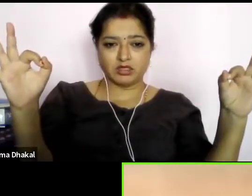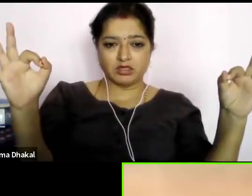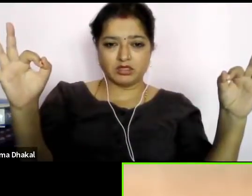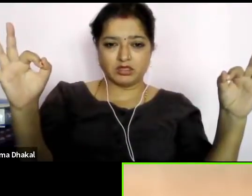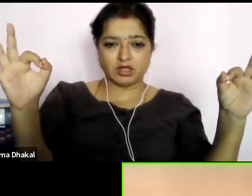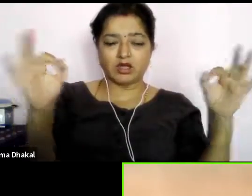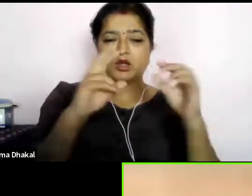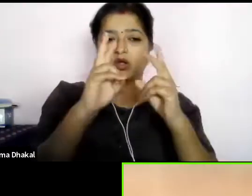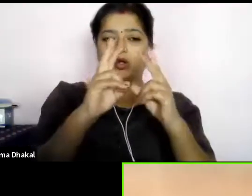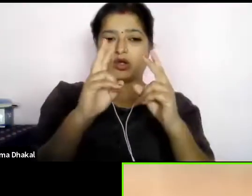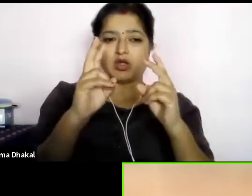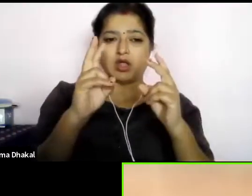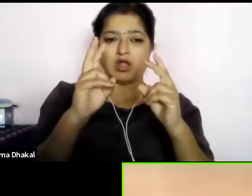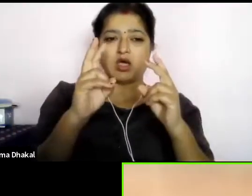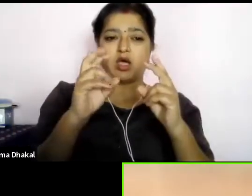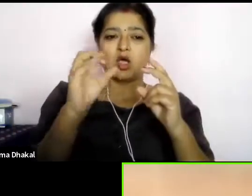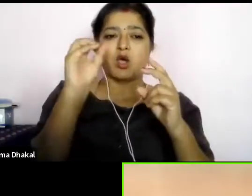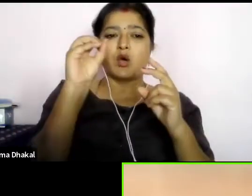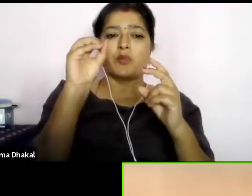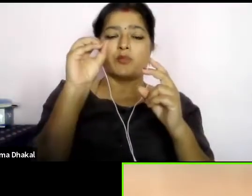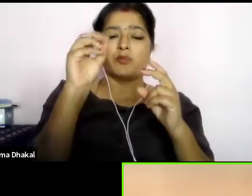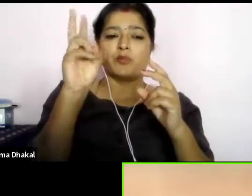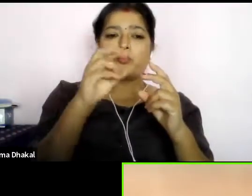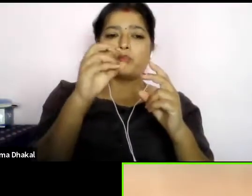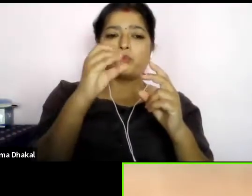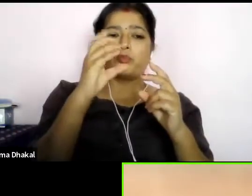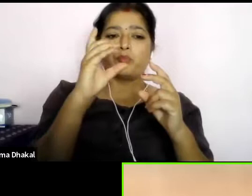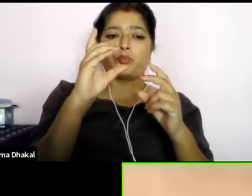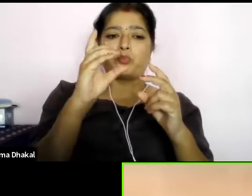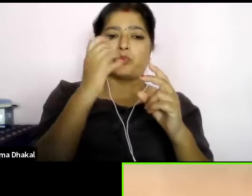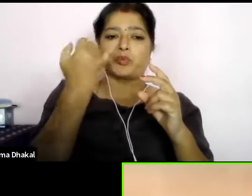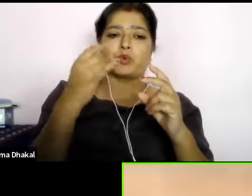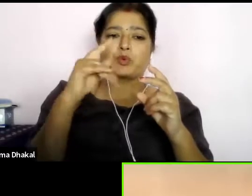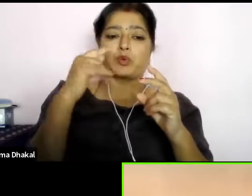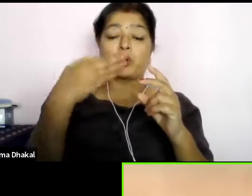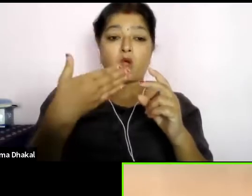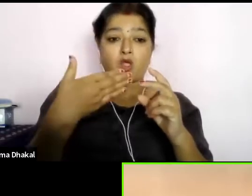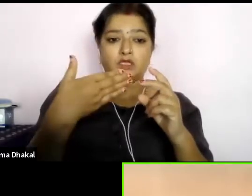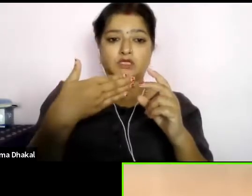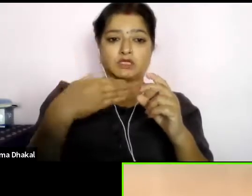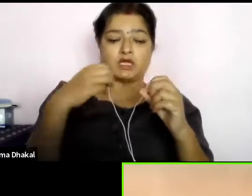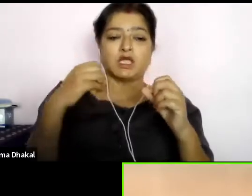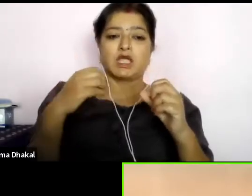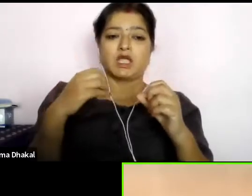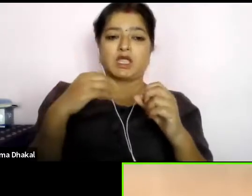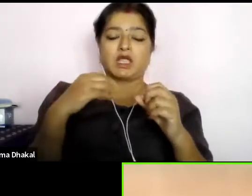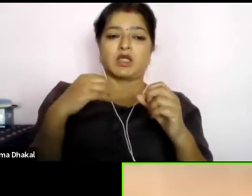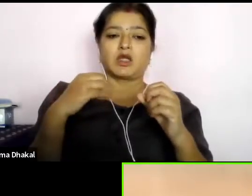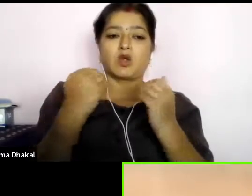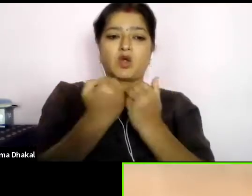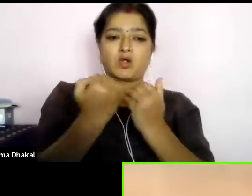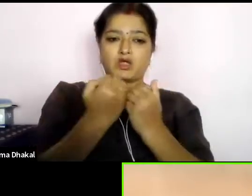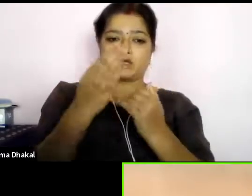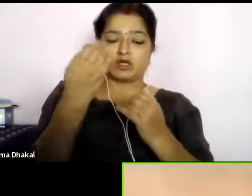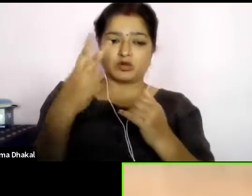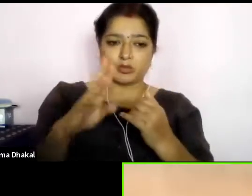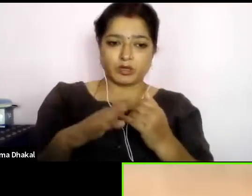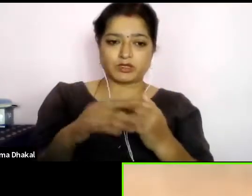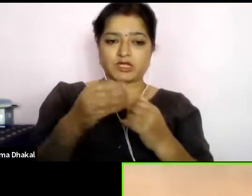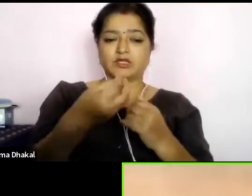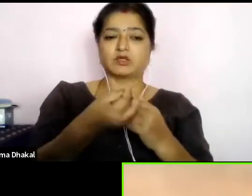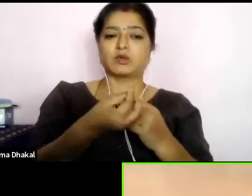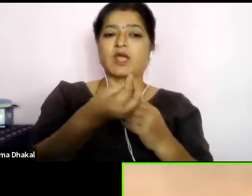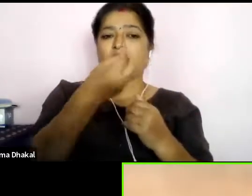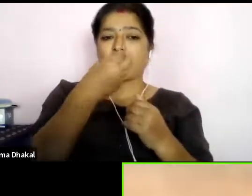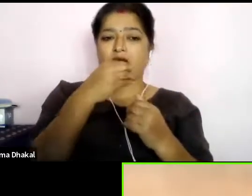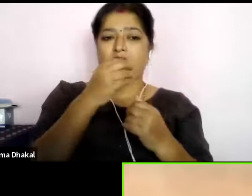daughter. Due to the worst climate change, the soil in her field and the kitchen garden is not good. There is low production. As